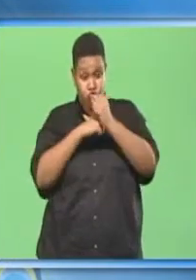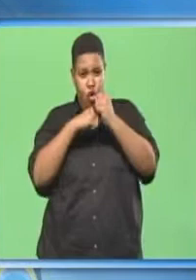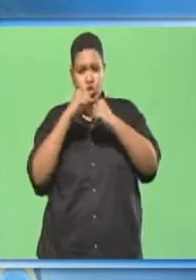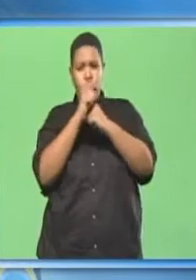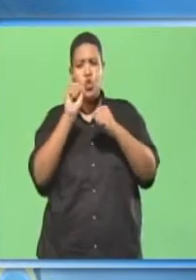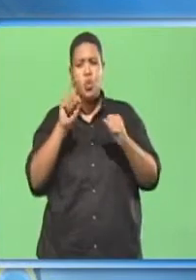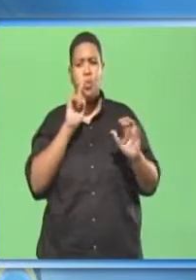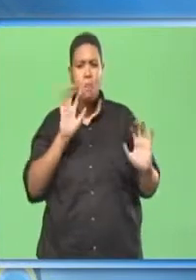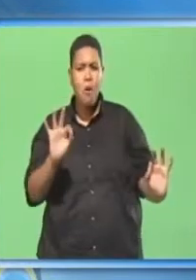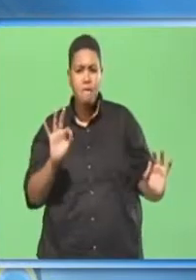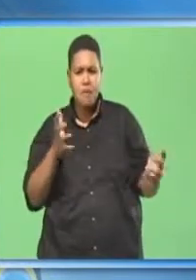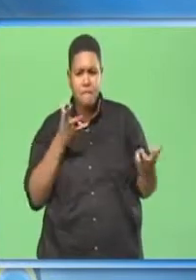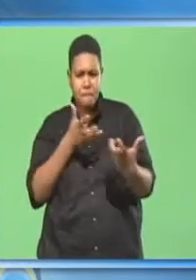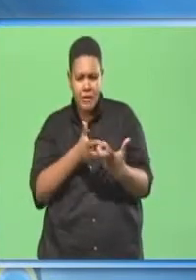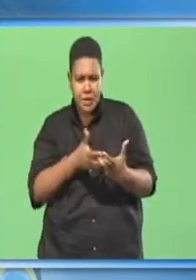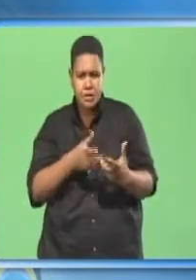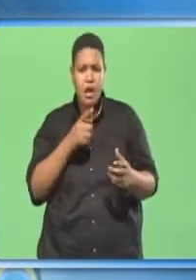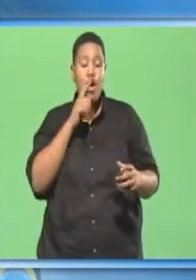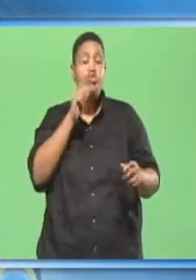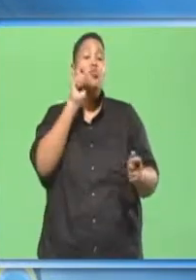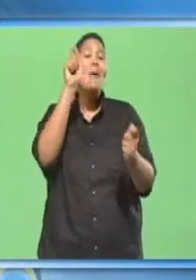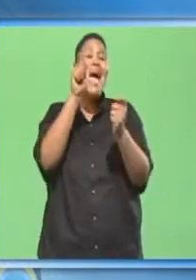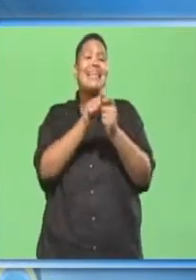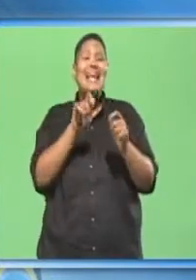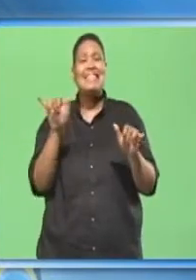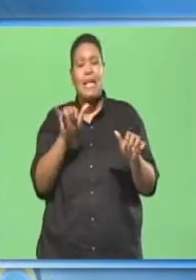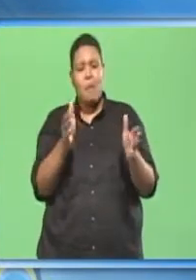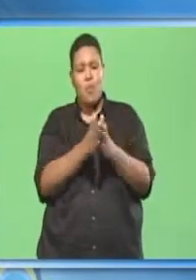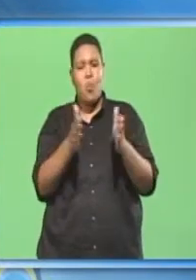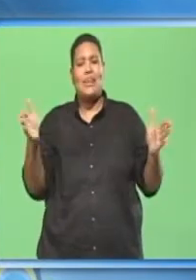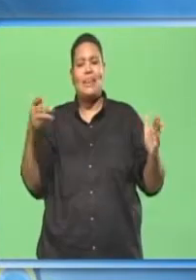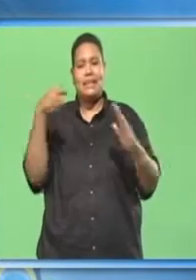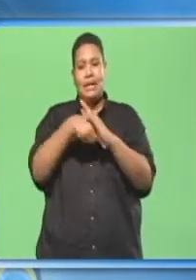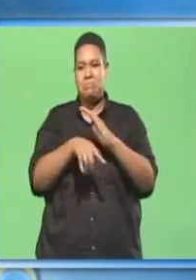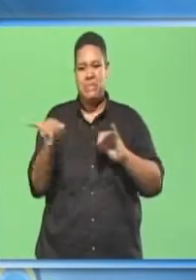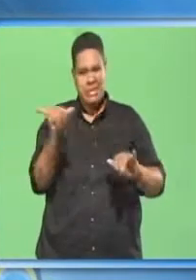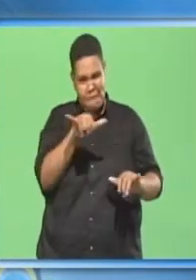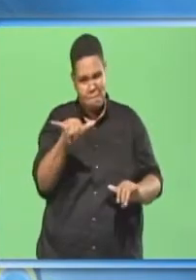align perfectly as they are exactly the same width and depth.